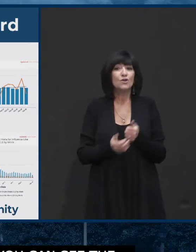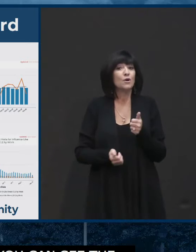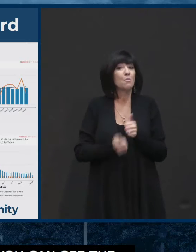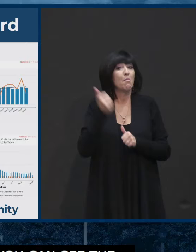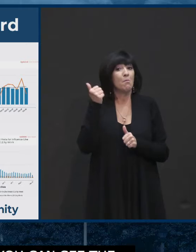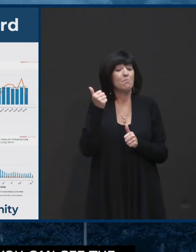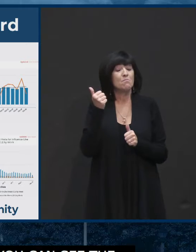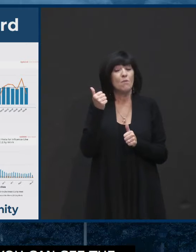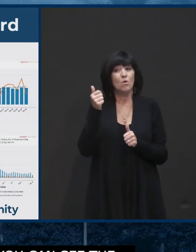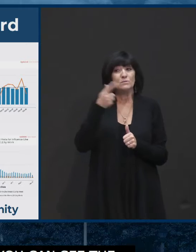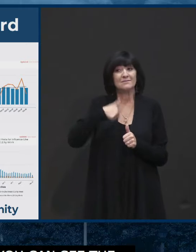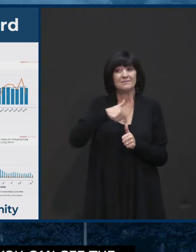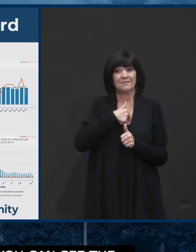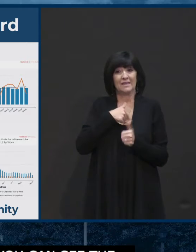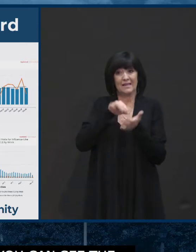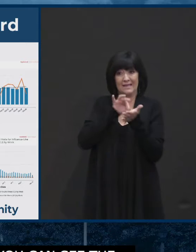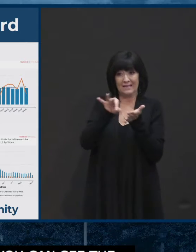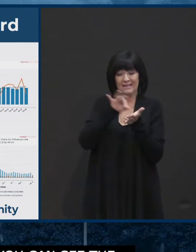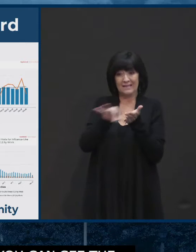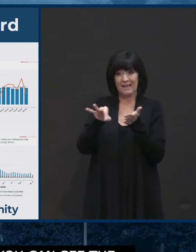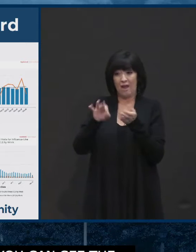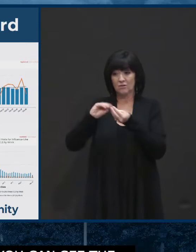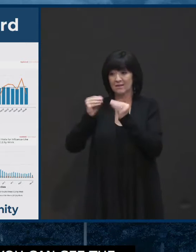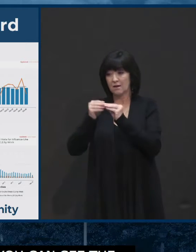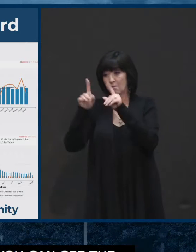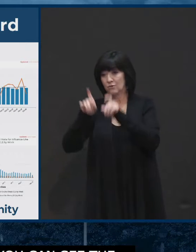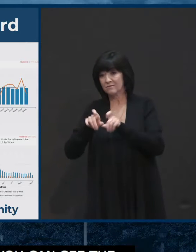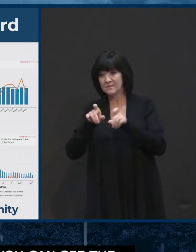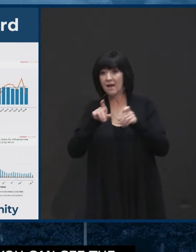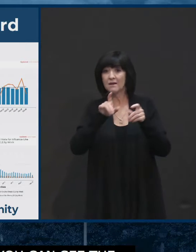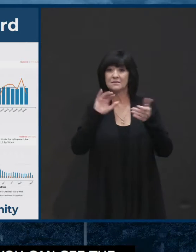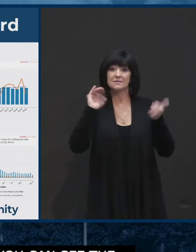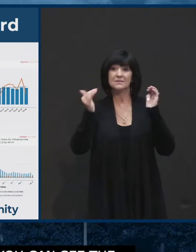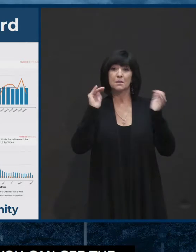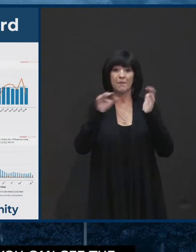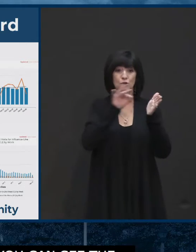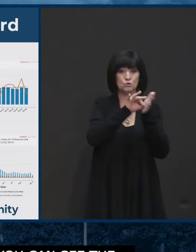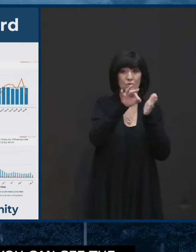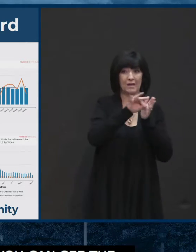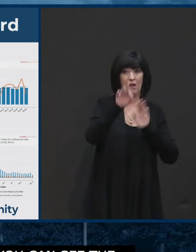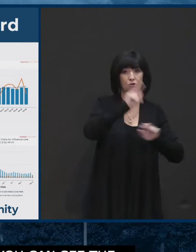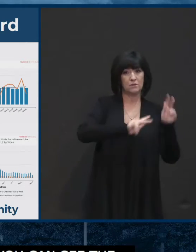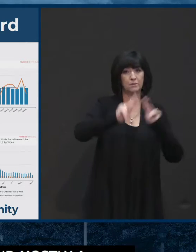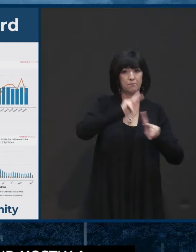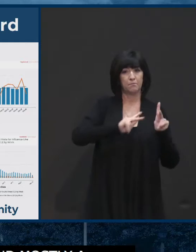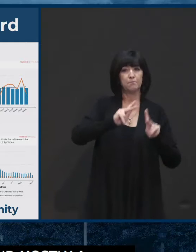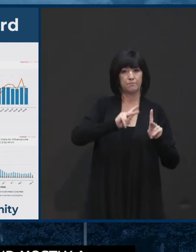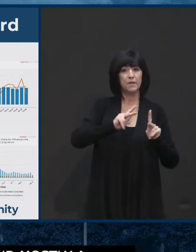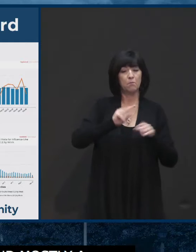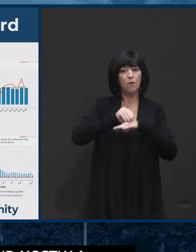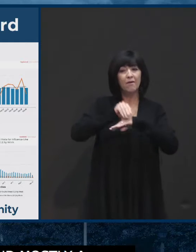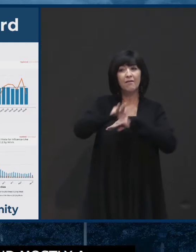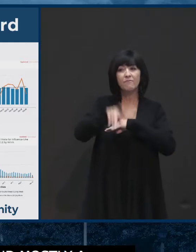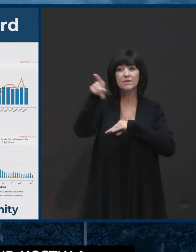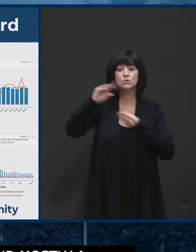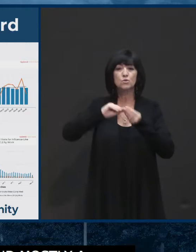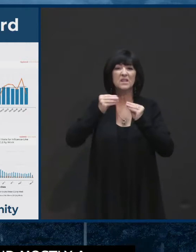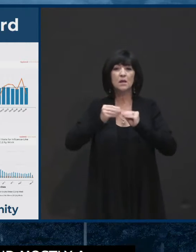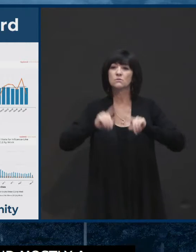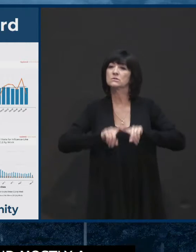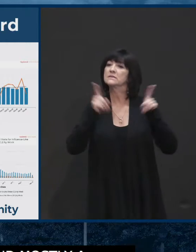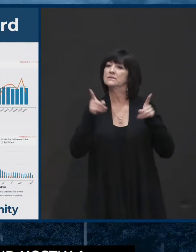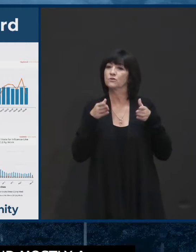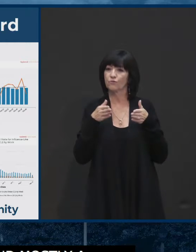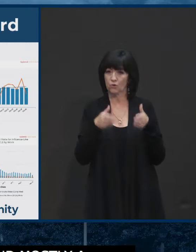of tests. AJ will touch on that. We're doing a lot of testing that results in results coming